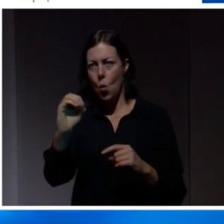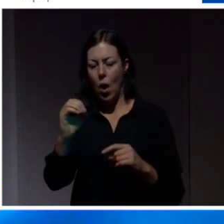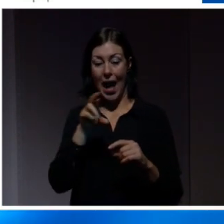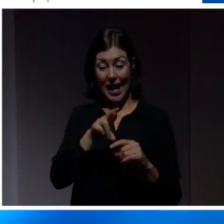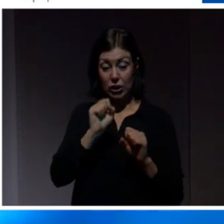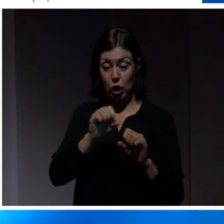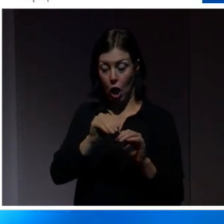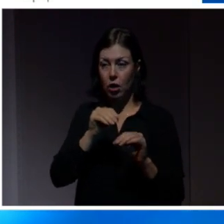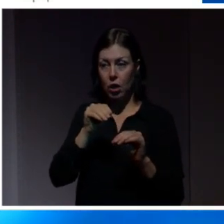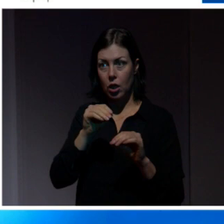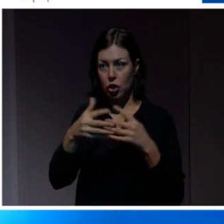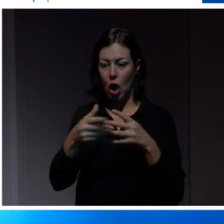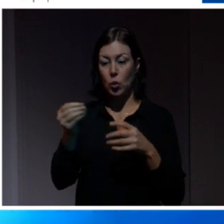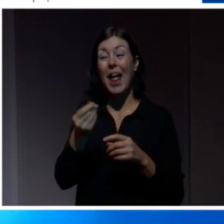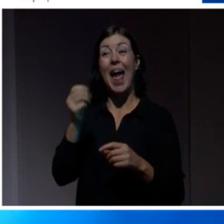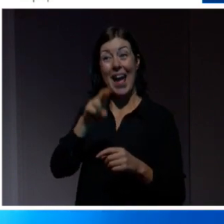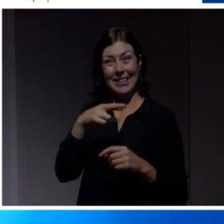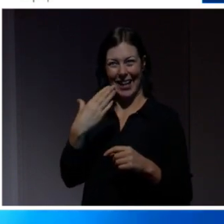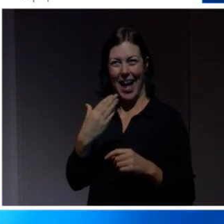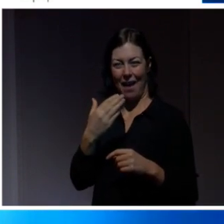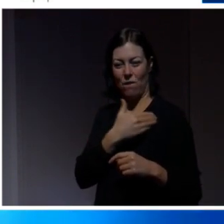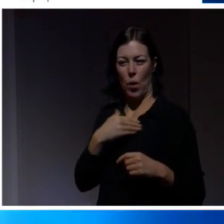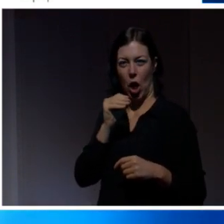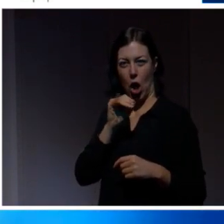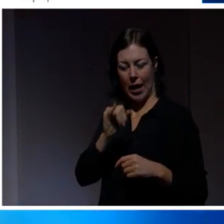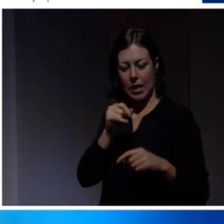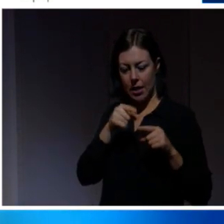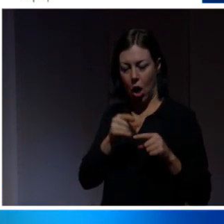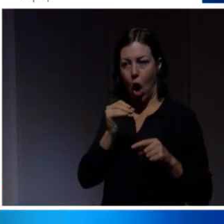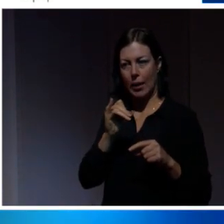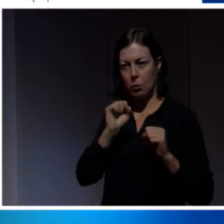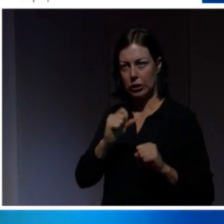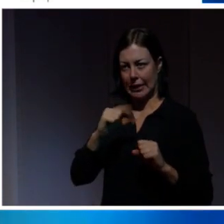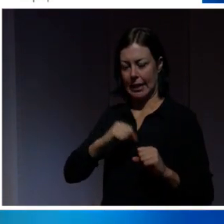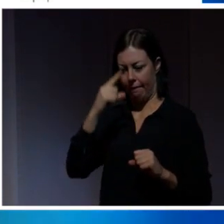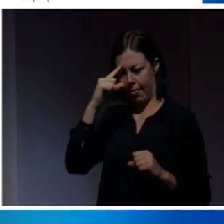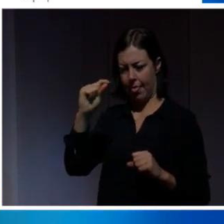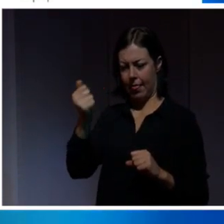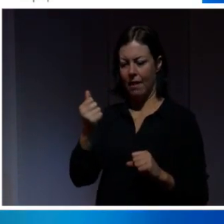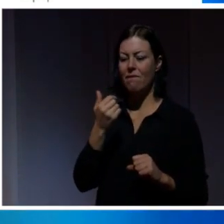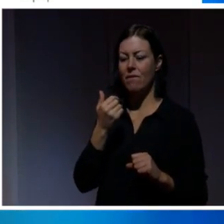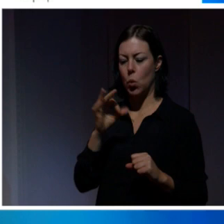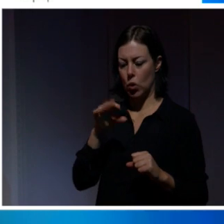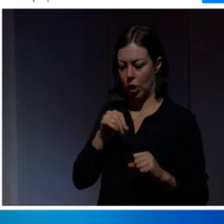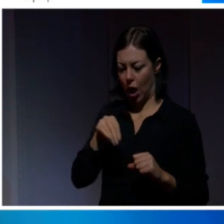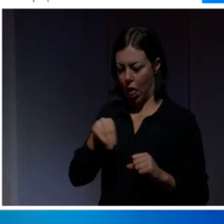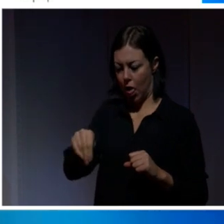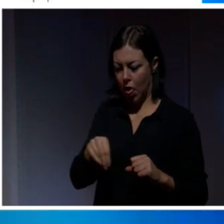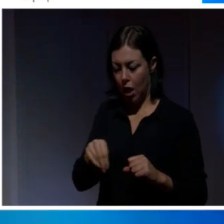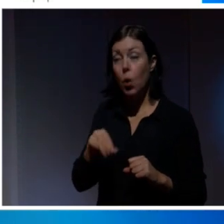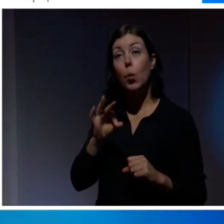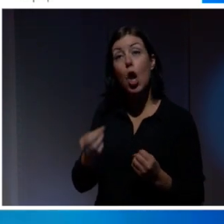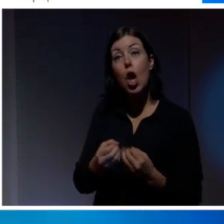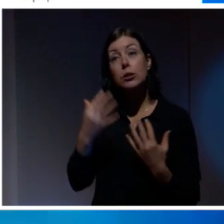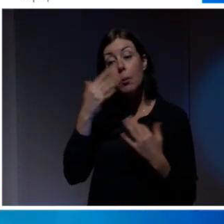and we let X be our AI. So our AI has to figure out what move to make. How does the AI solve the problem?